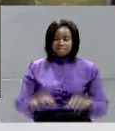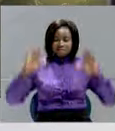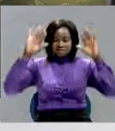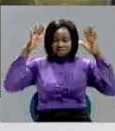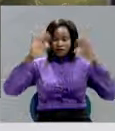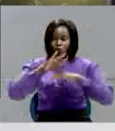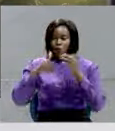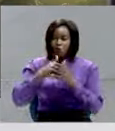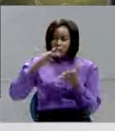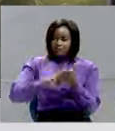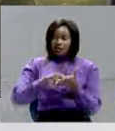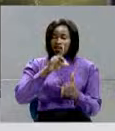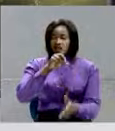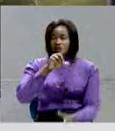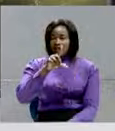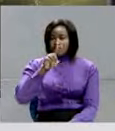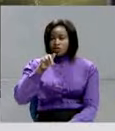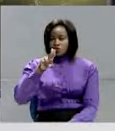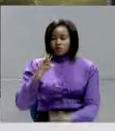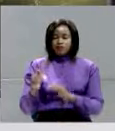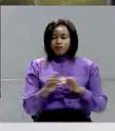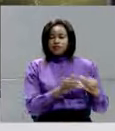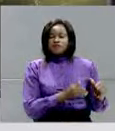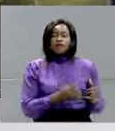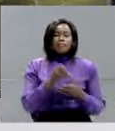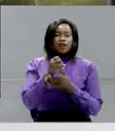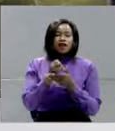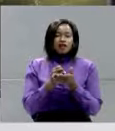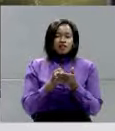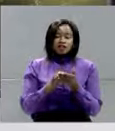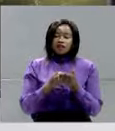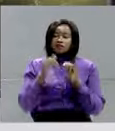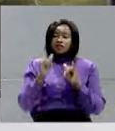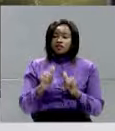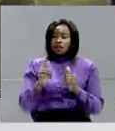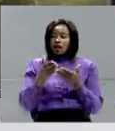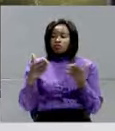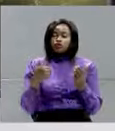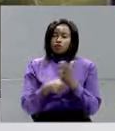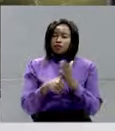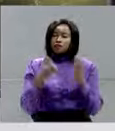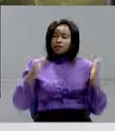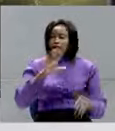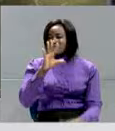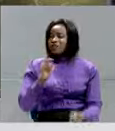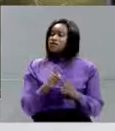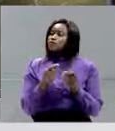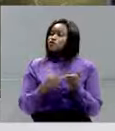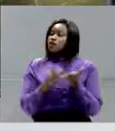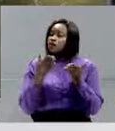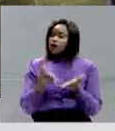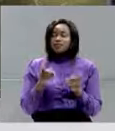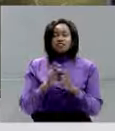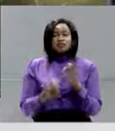Congratulations to all those that got in. HIV and AIDS remains a thorn in the foot of Africa, including Uganda, often causing